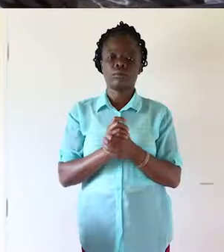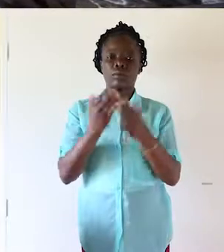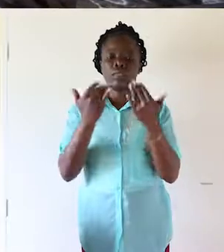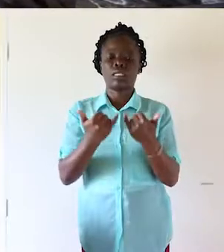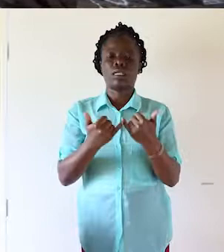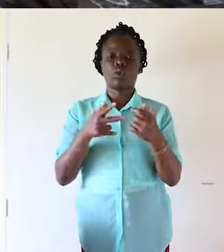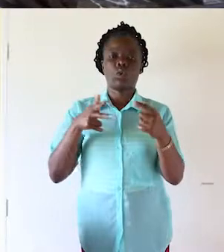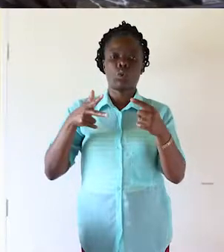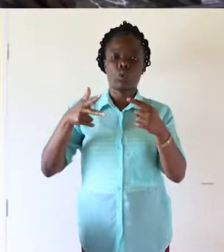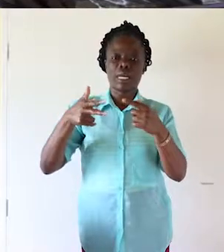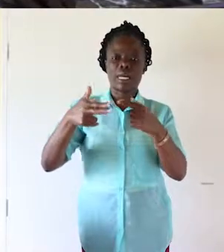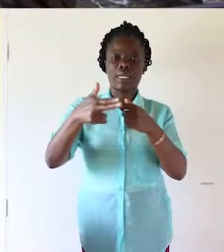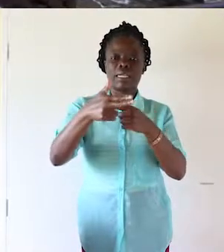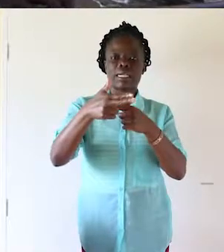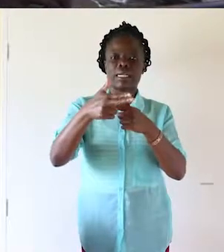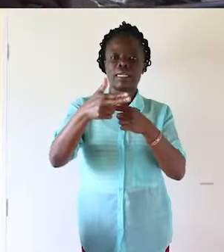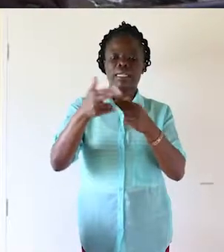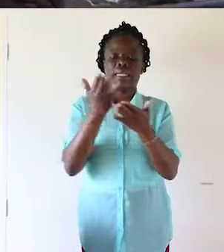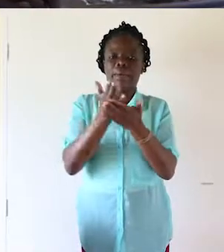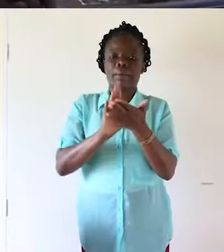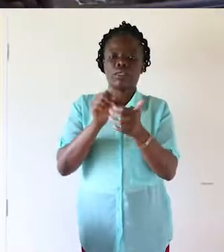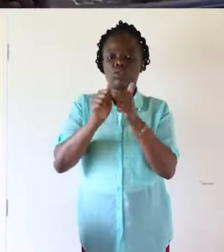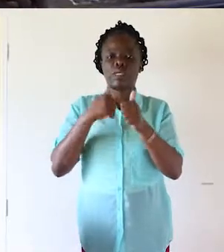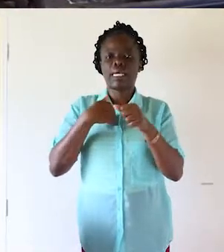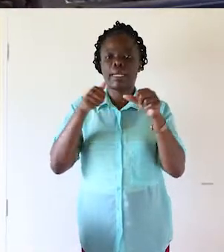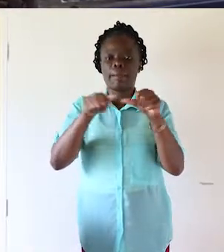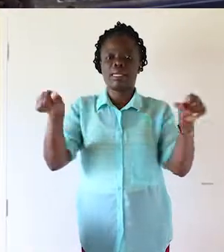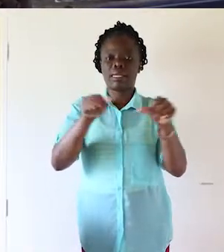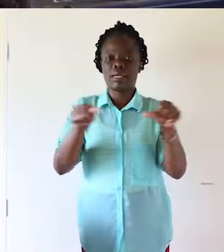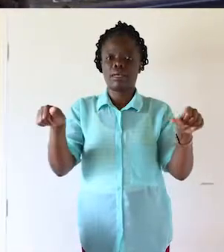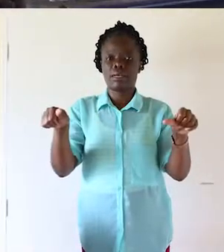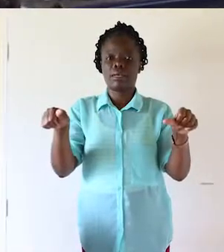We now cut the part that we had measured.